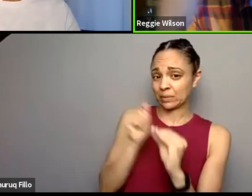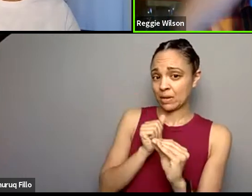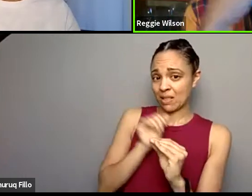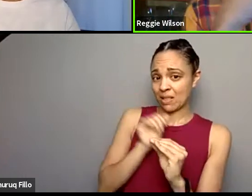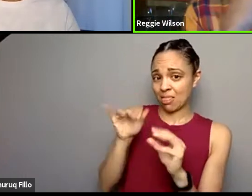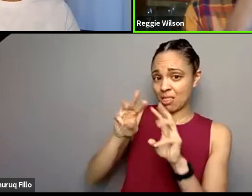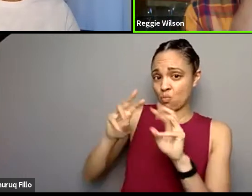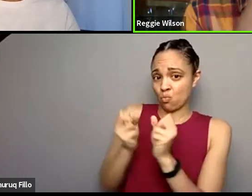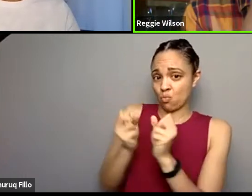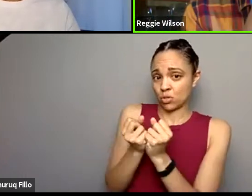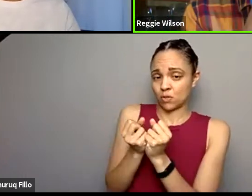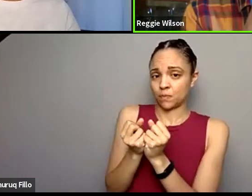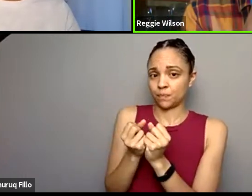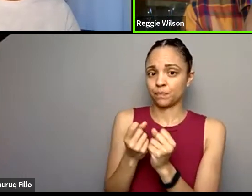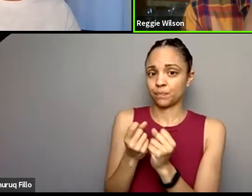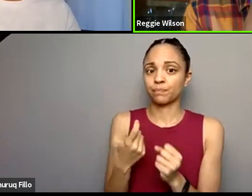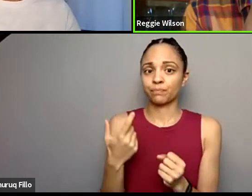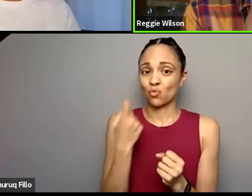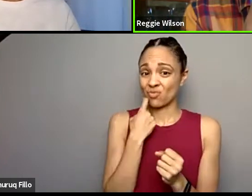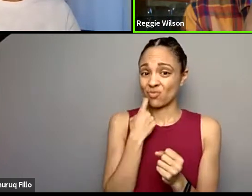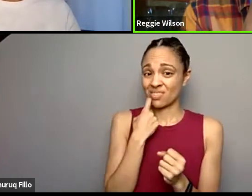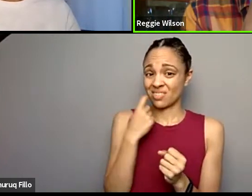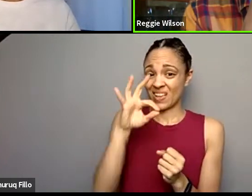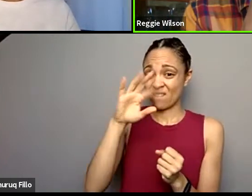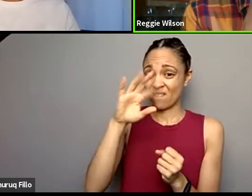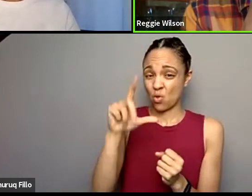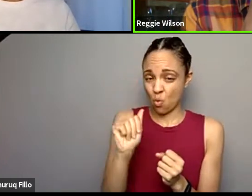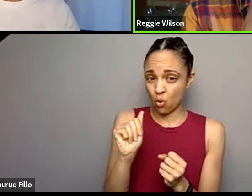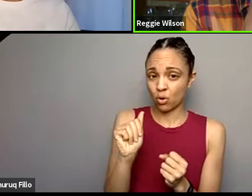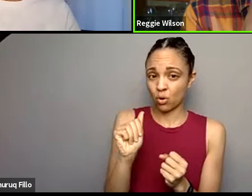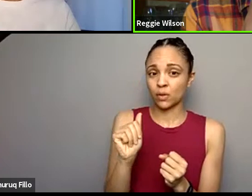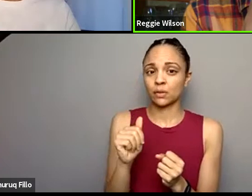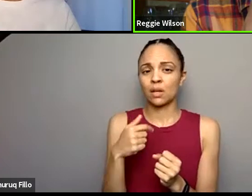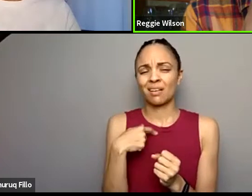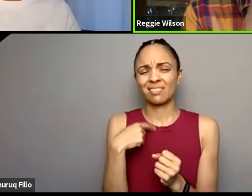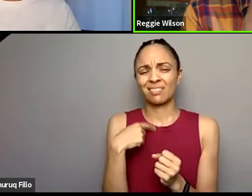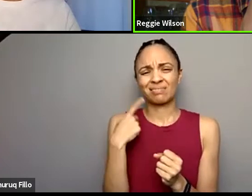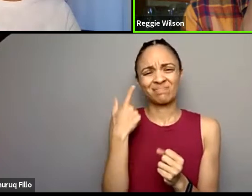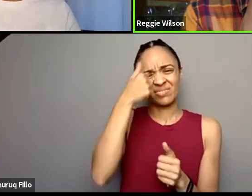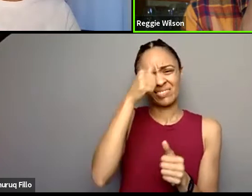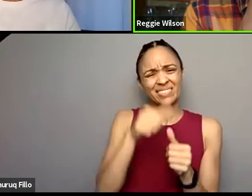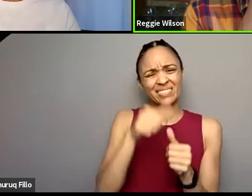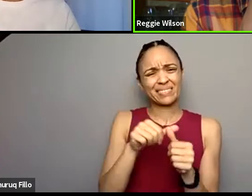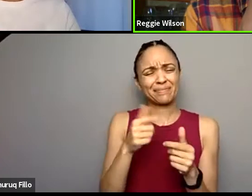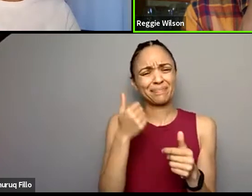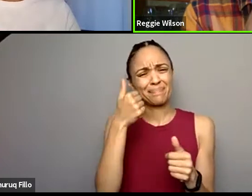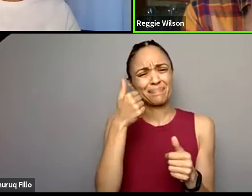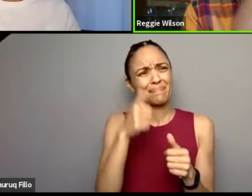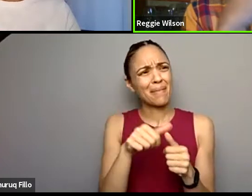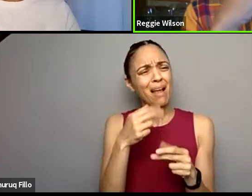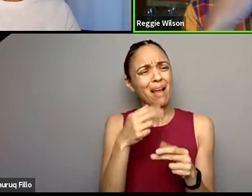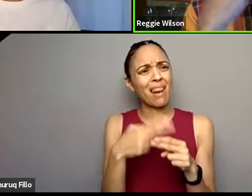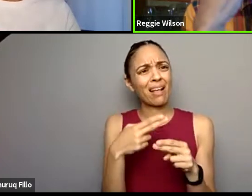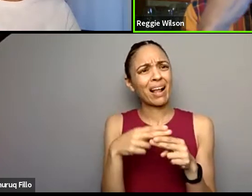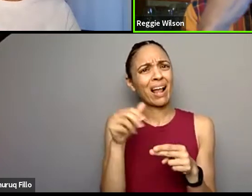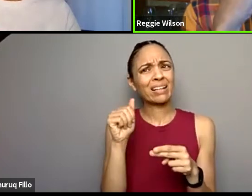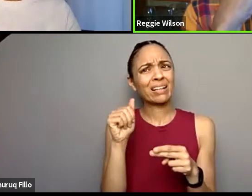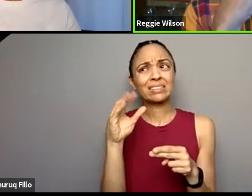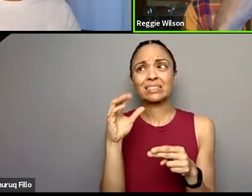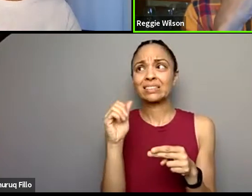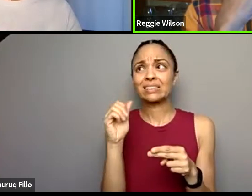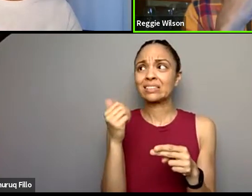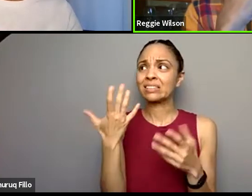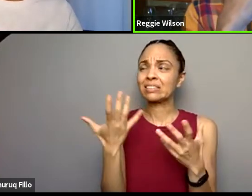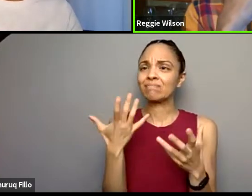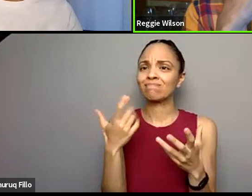in Florida at, is it the ACA? I forget the name of it. But they all, it was really weird.